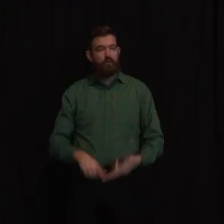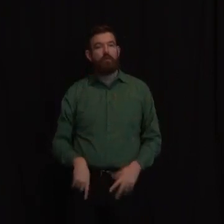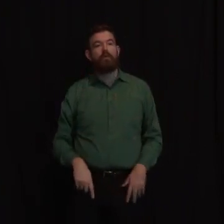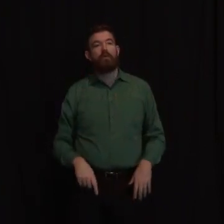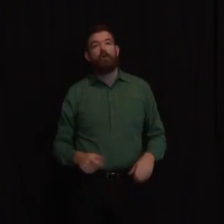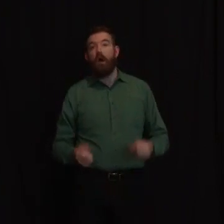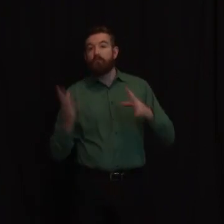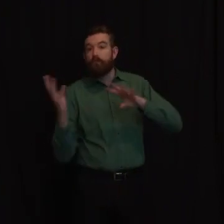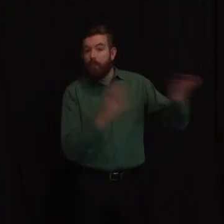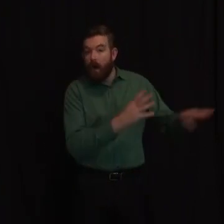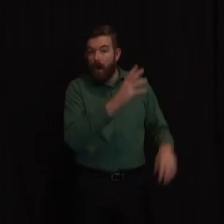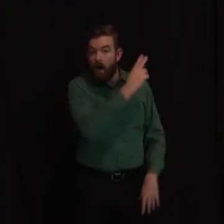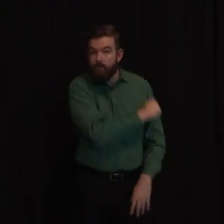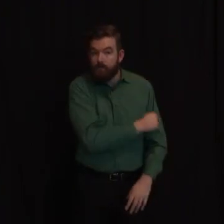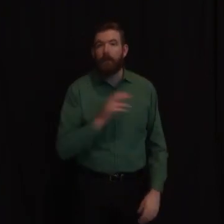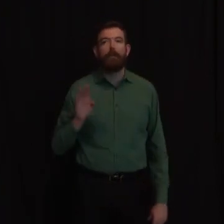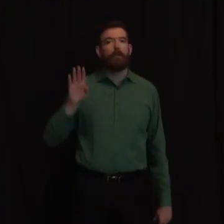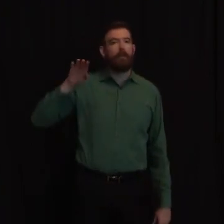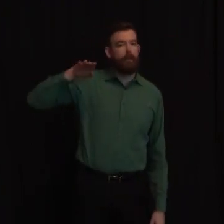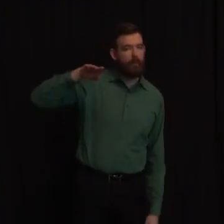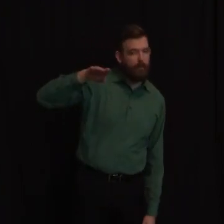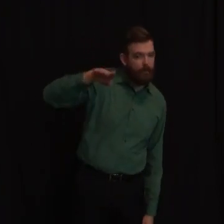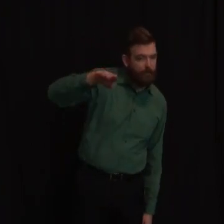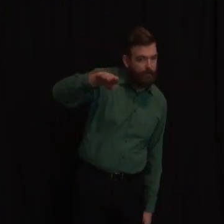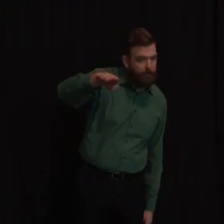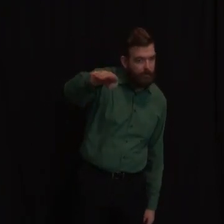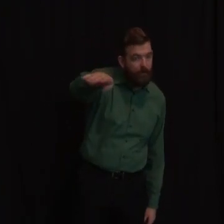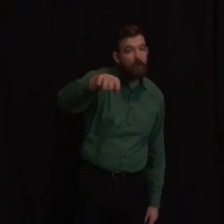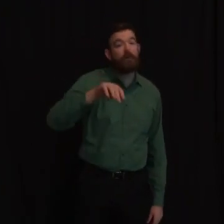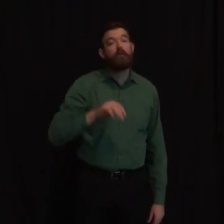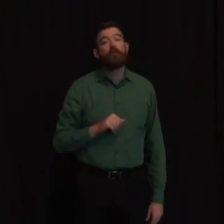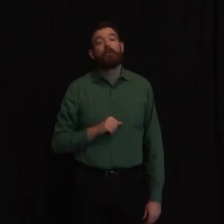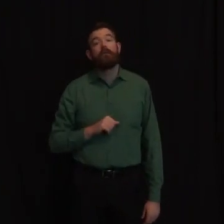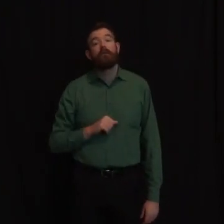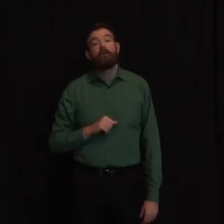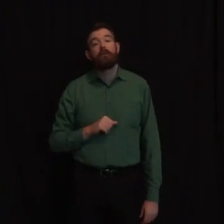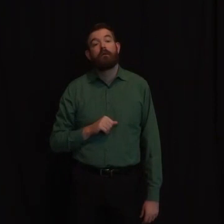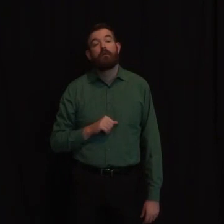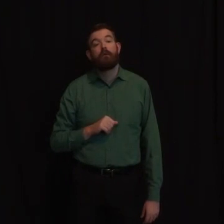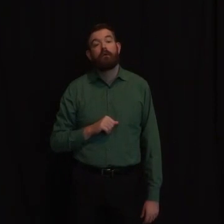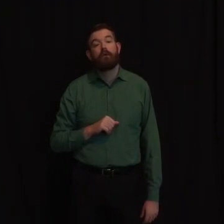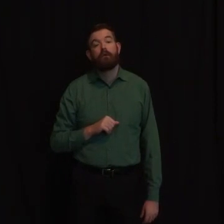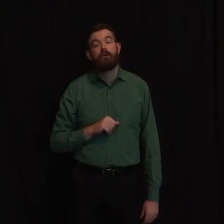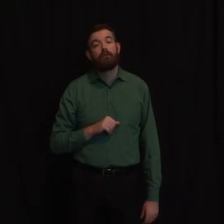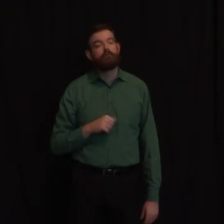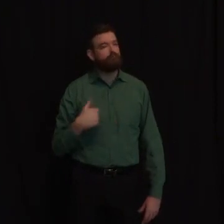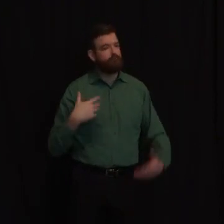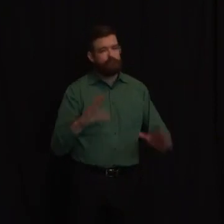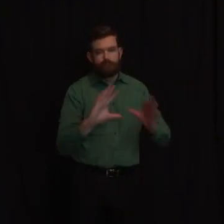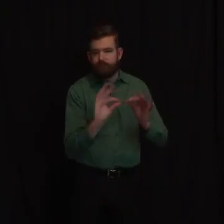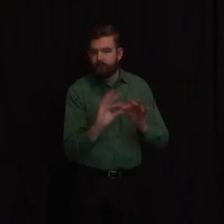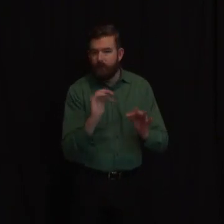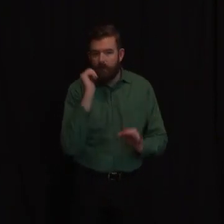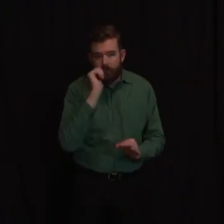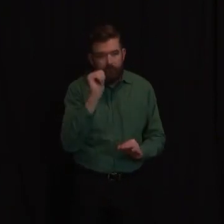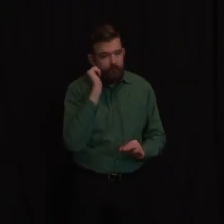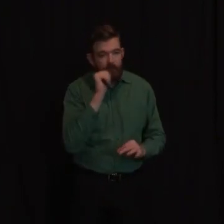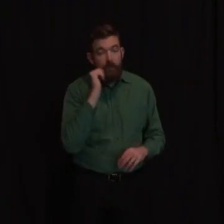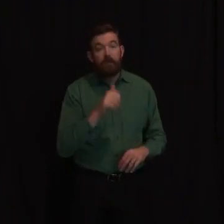the positive test curve is flattening. Remember, it's flattening, and I think every day I've said it, the amount of testing sites is either held or it's gone